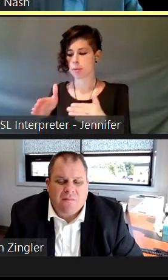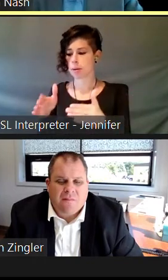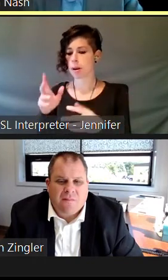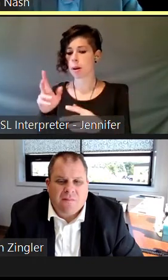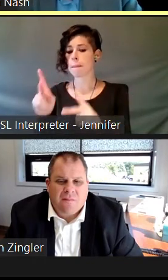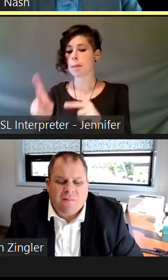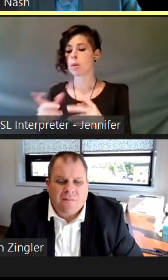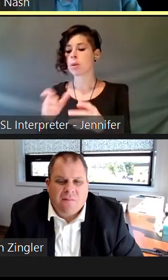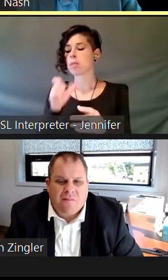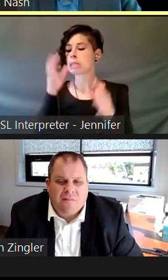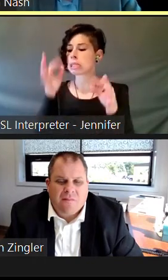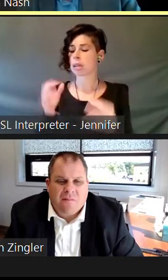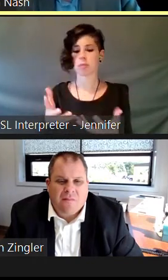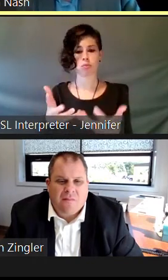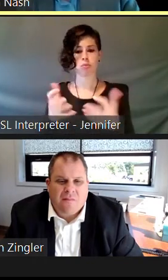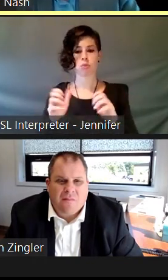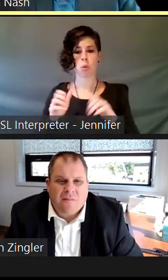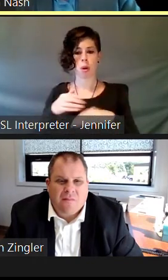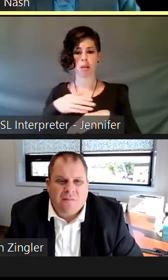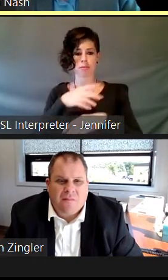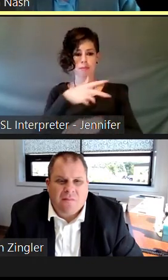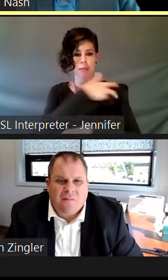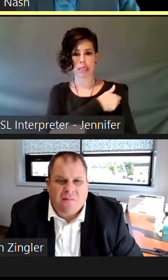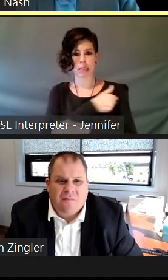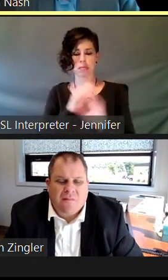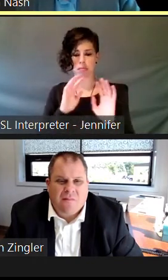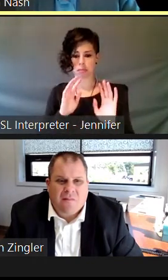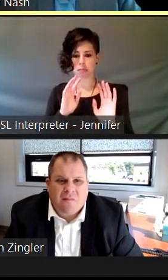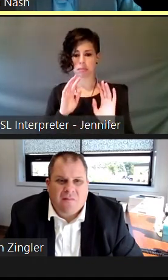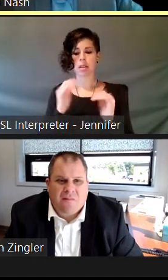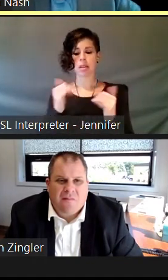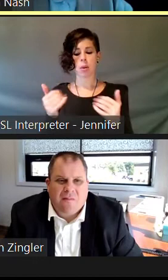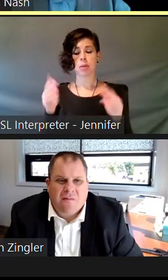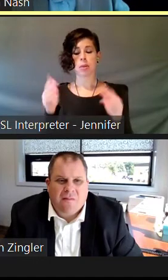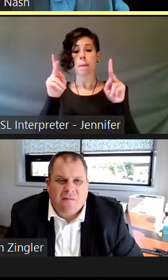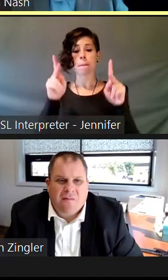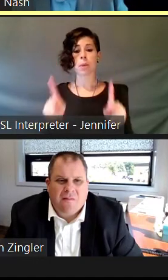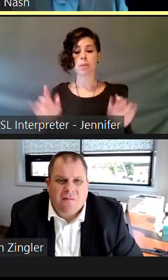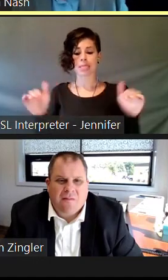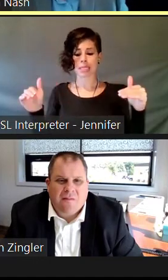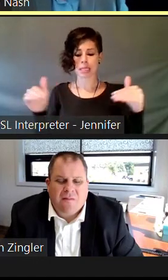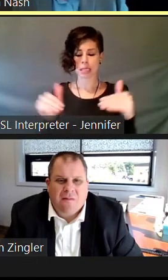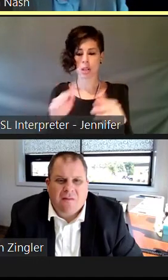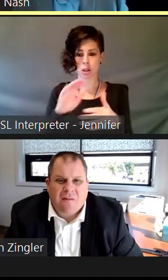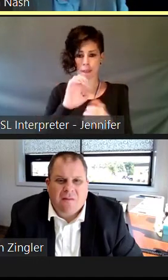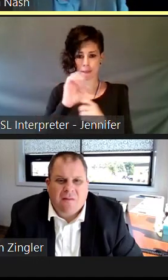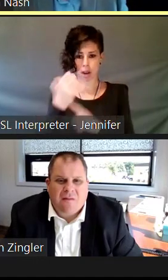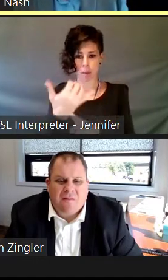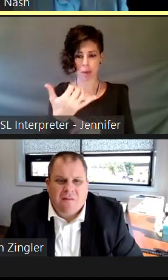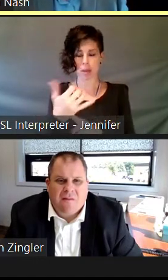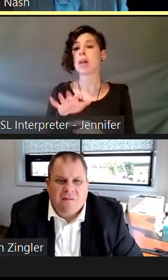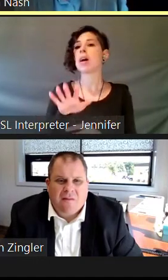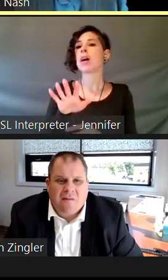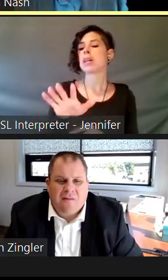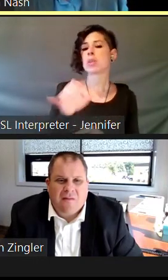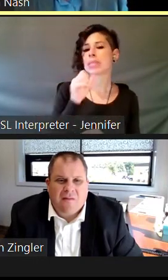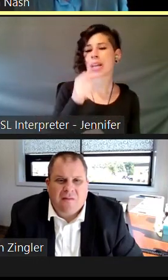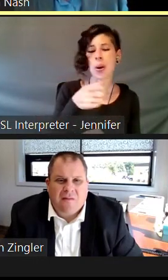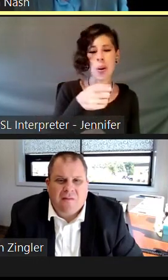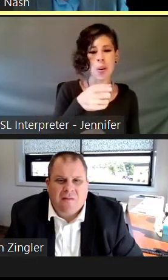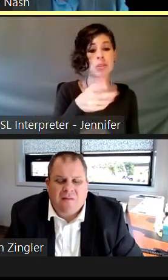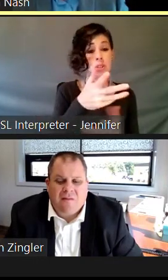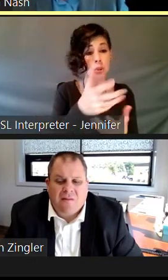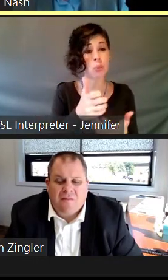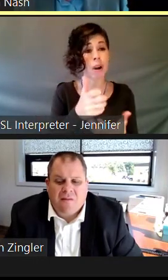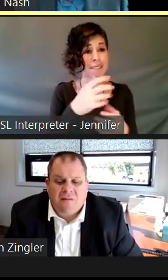to. In a person-centered environment, it is all about not just saying, do you want to get vaccinated, but helping people understand what the